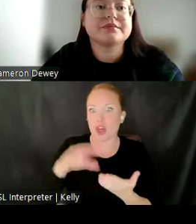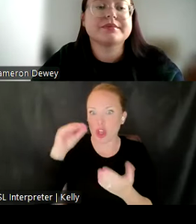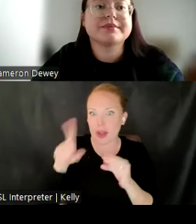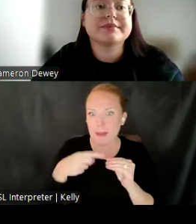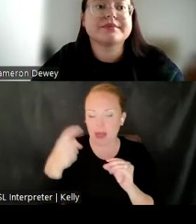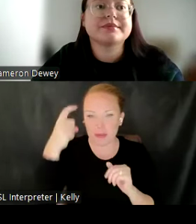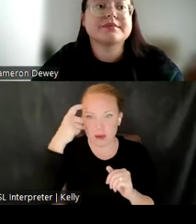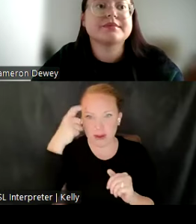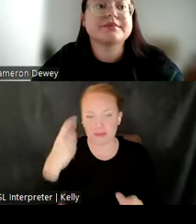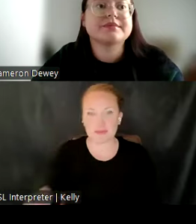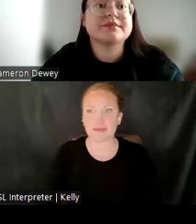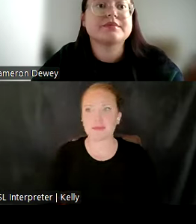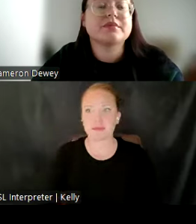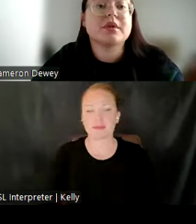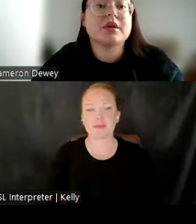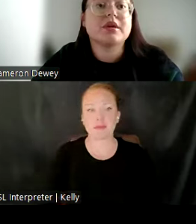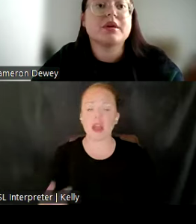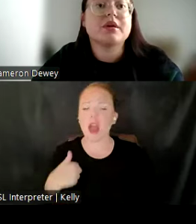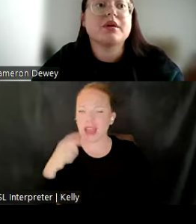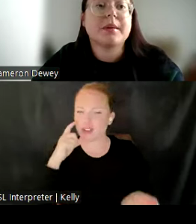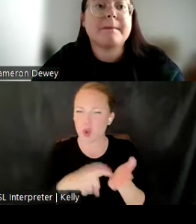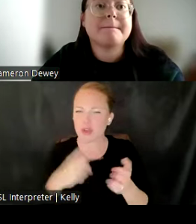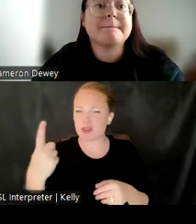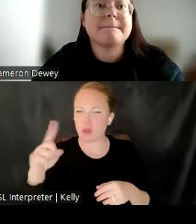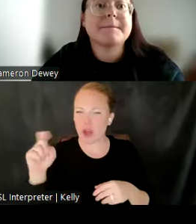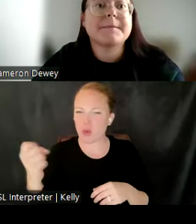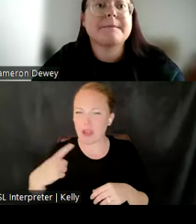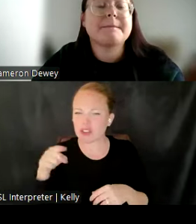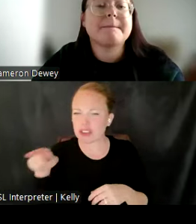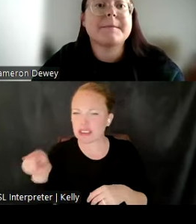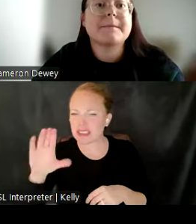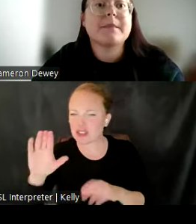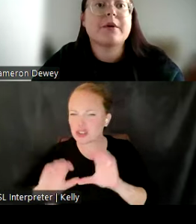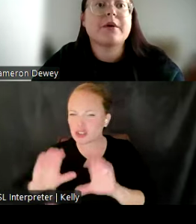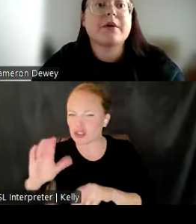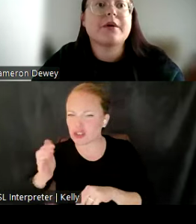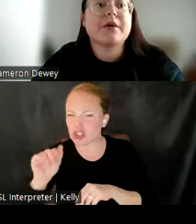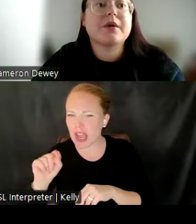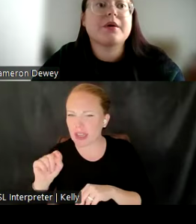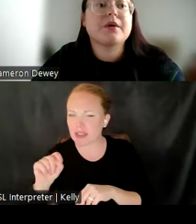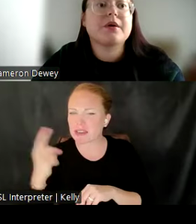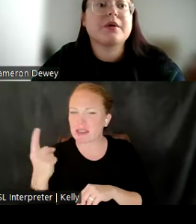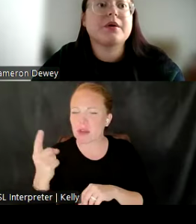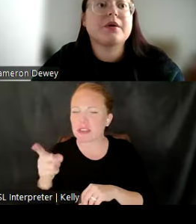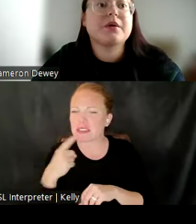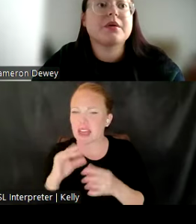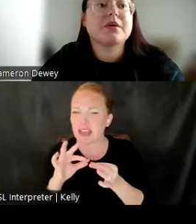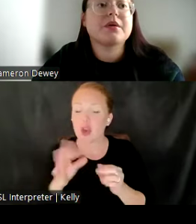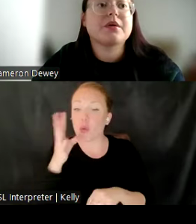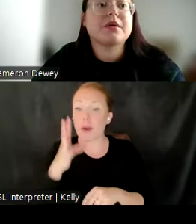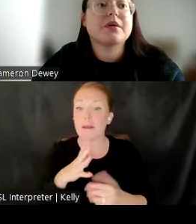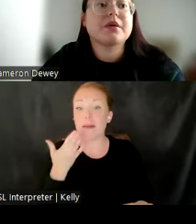Yes, and real quick, I did see a question in the chat where someone was asking, was it women may only show trauma